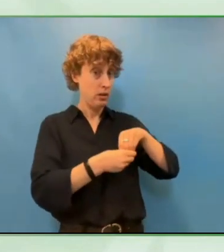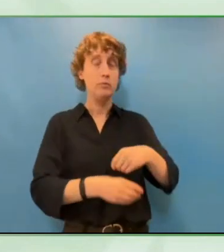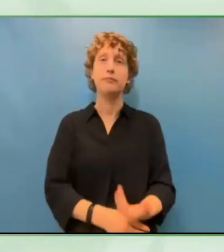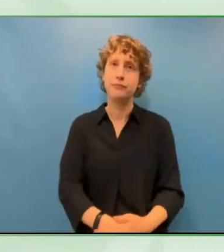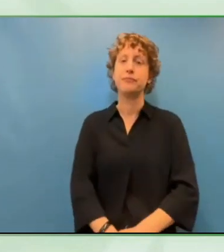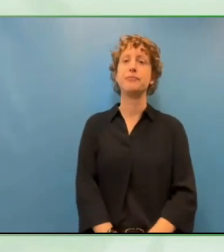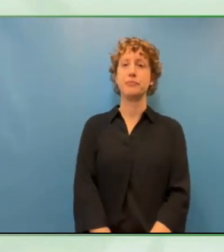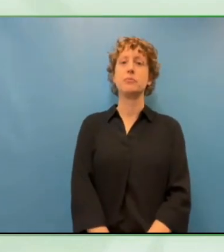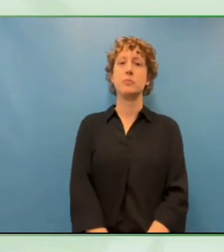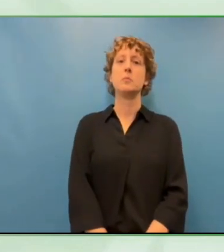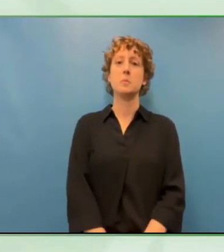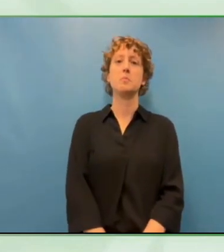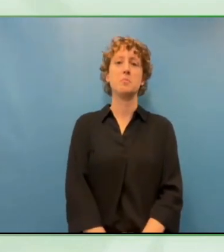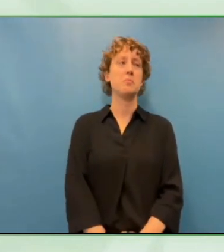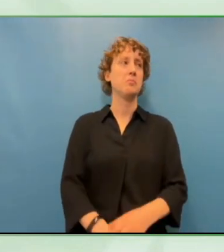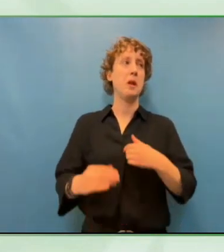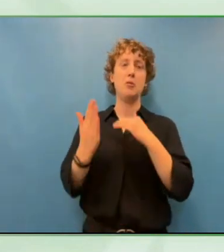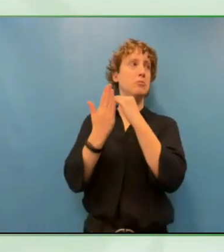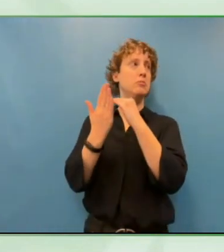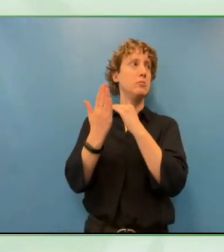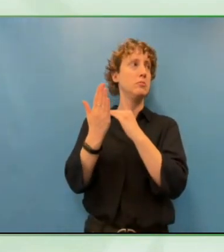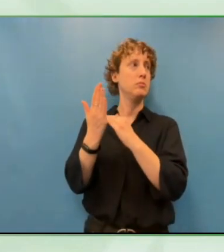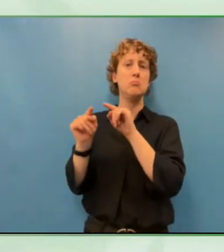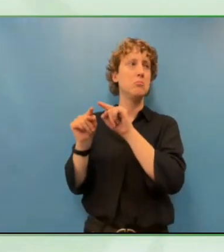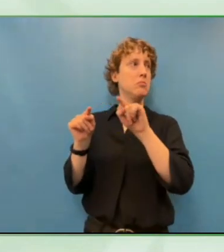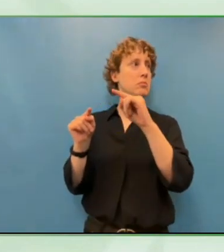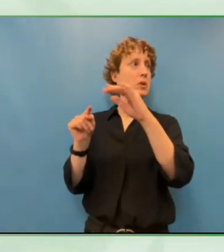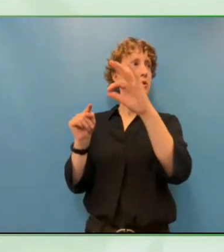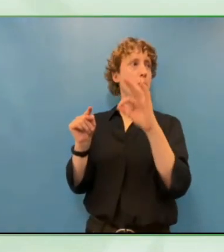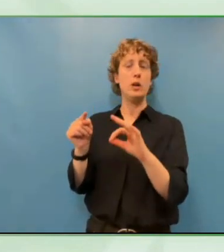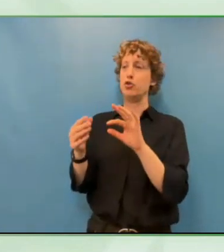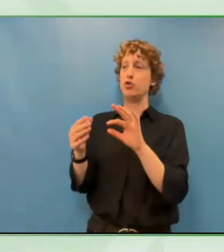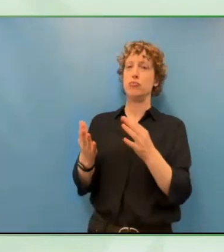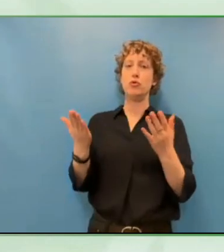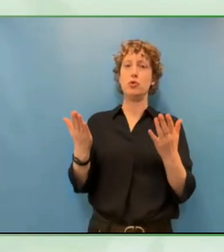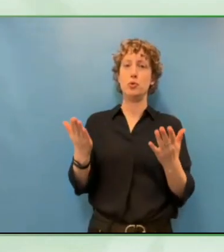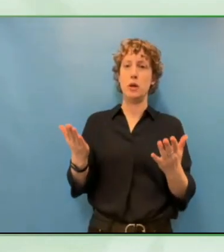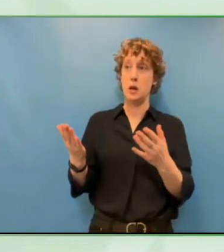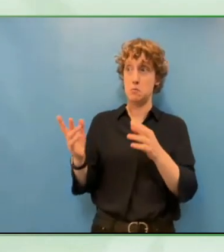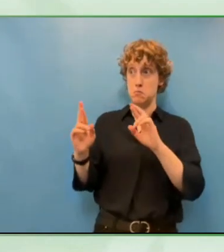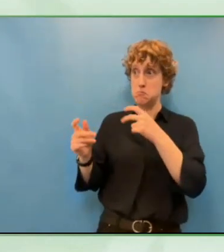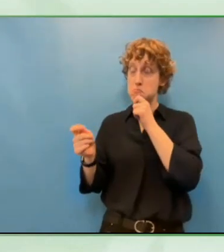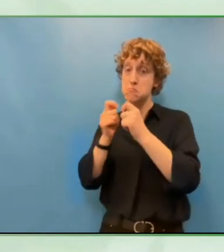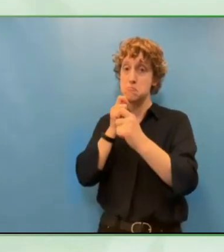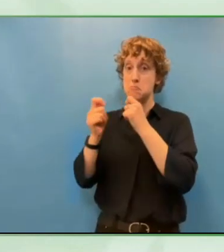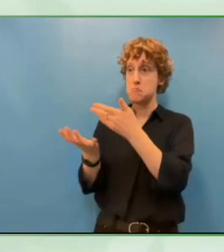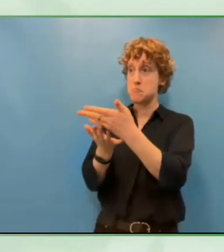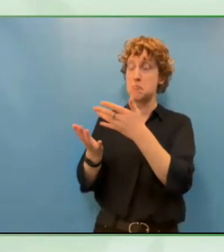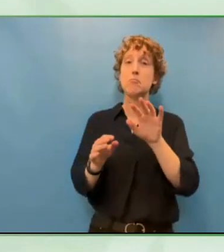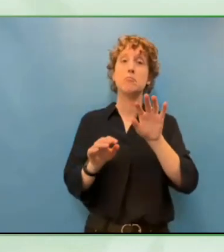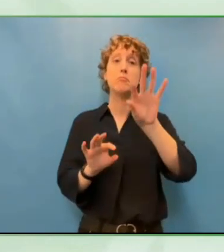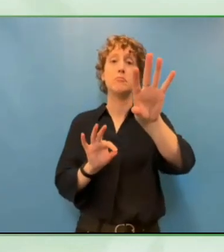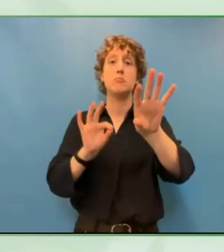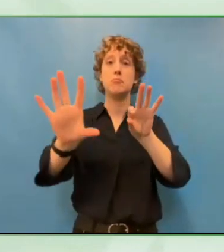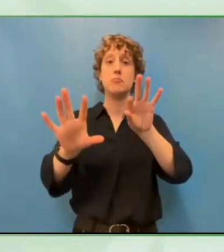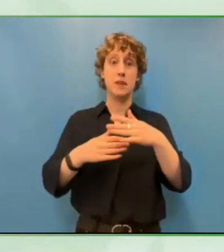we've prepared some questions for today, and we hope to bring our insights, mine from how to work on